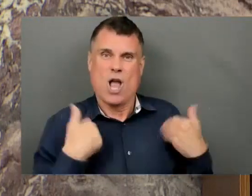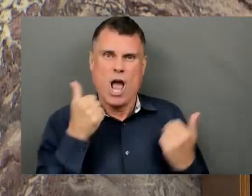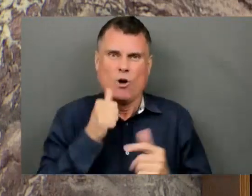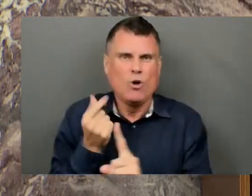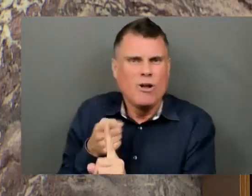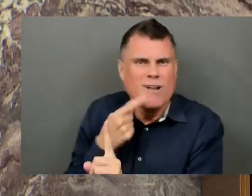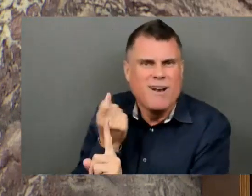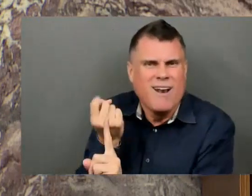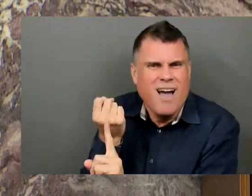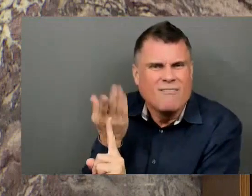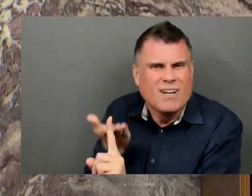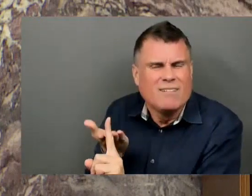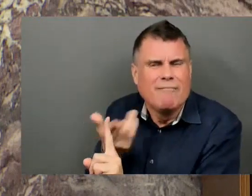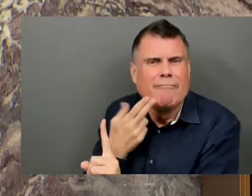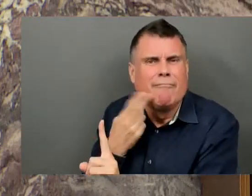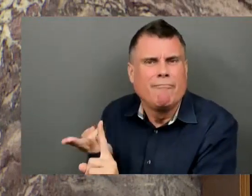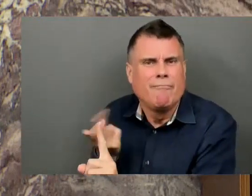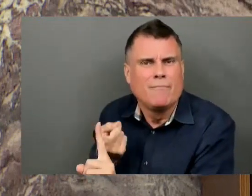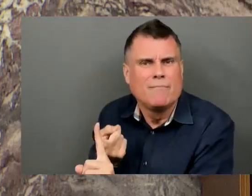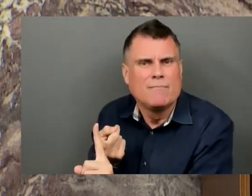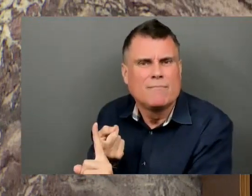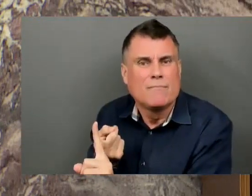That 11-year-old is traumatized.